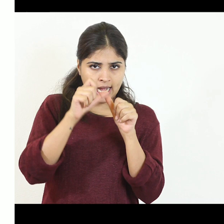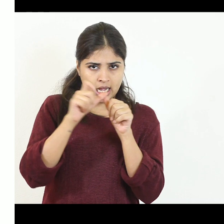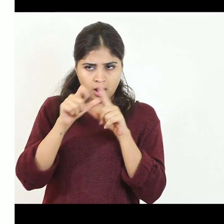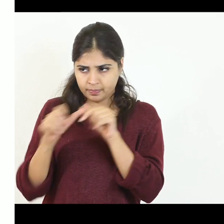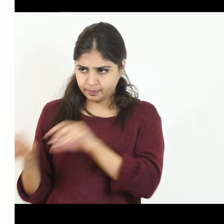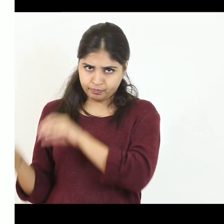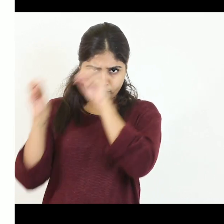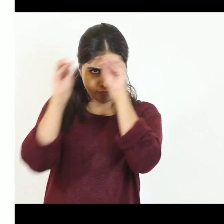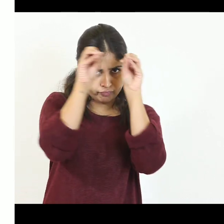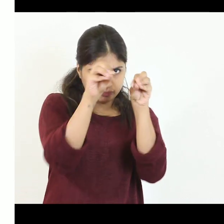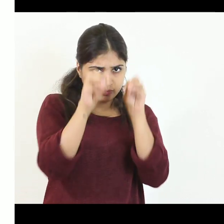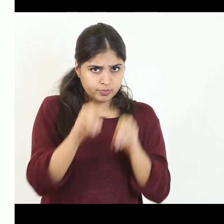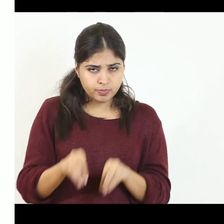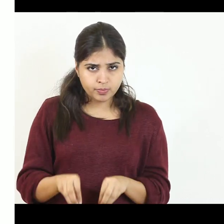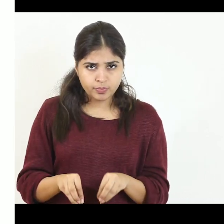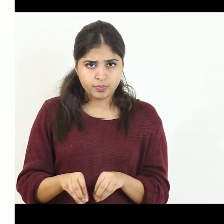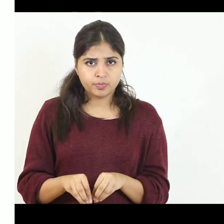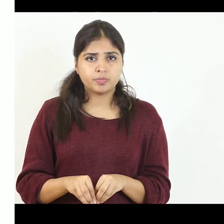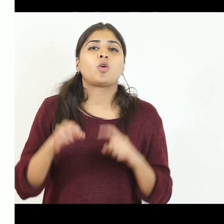querying a database,